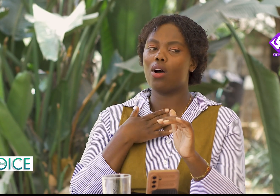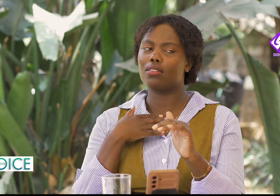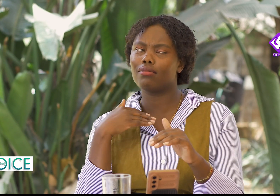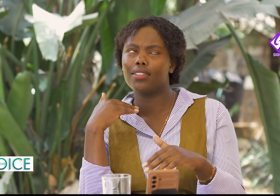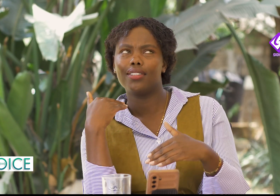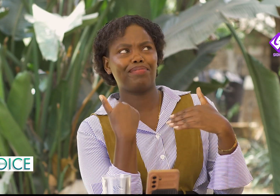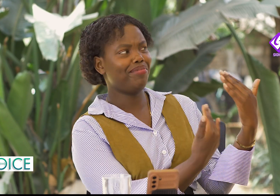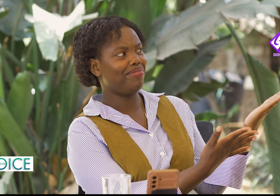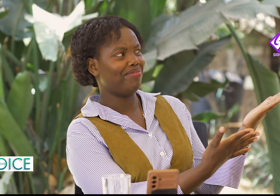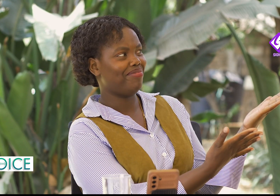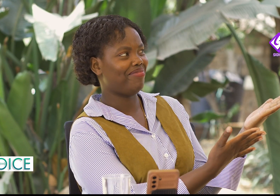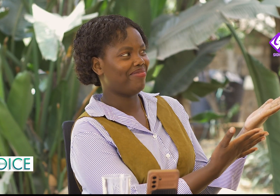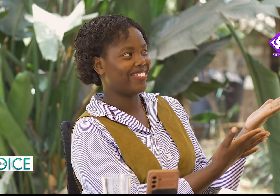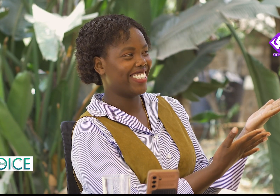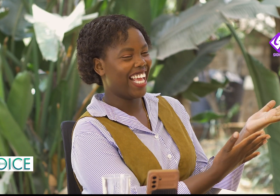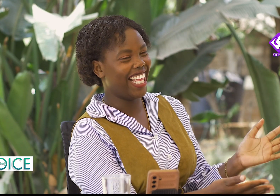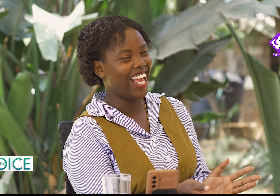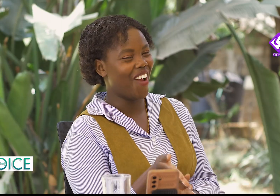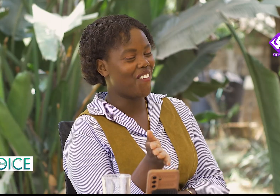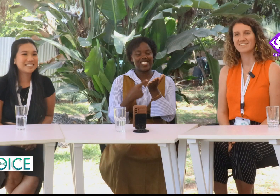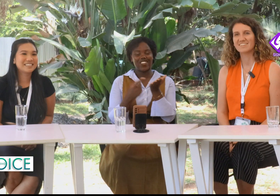So, I want to ask you, Claire,